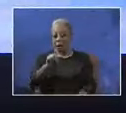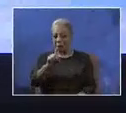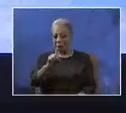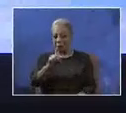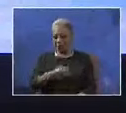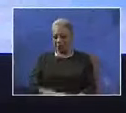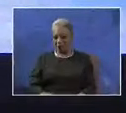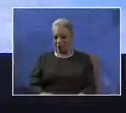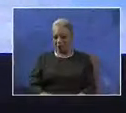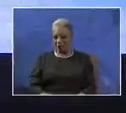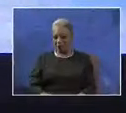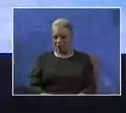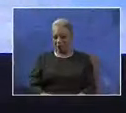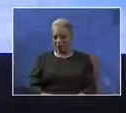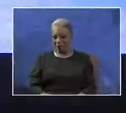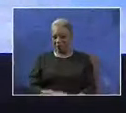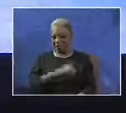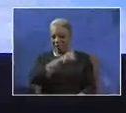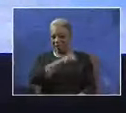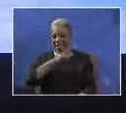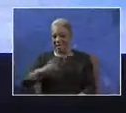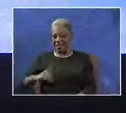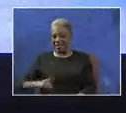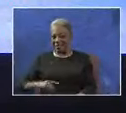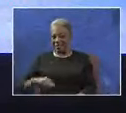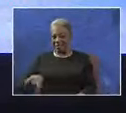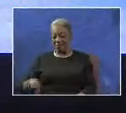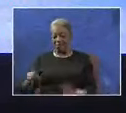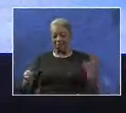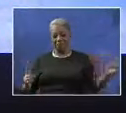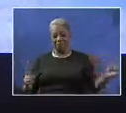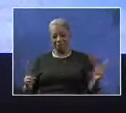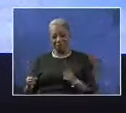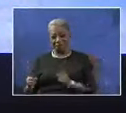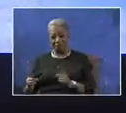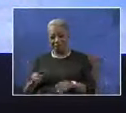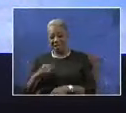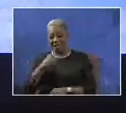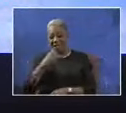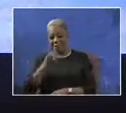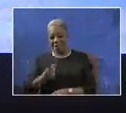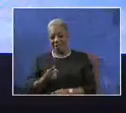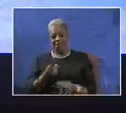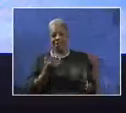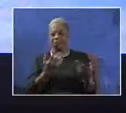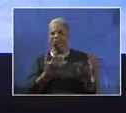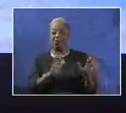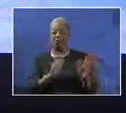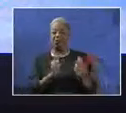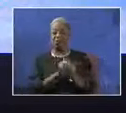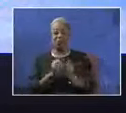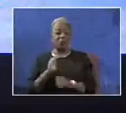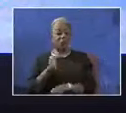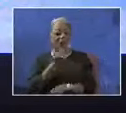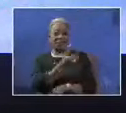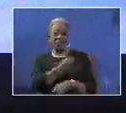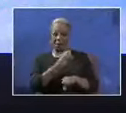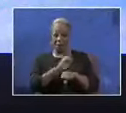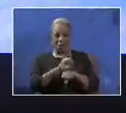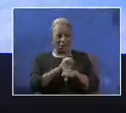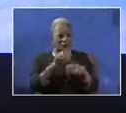the task. We have 1.3 million soldiers, which is a big army.